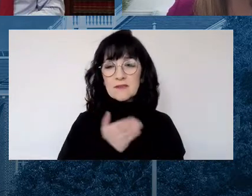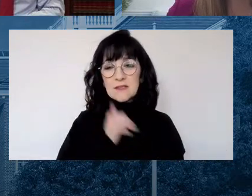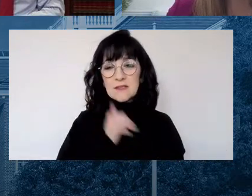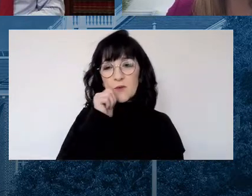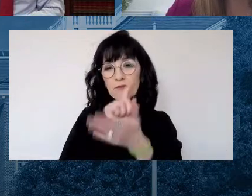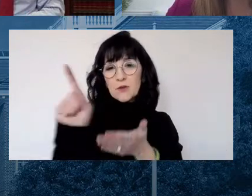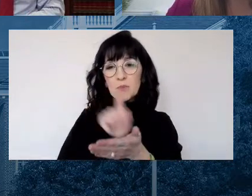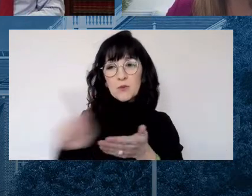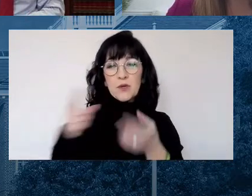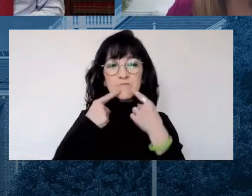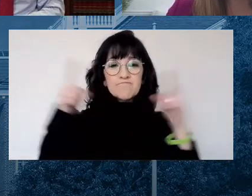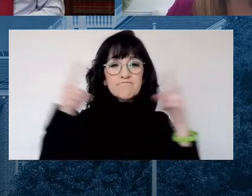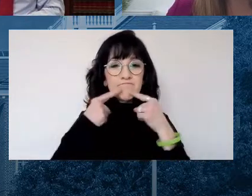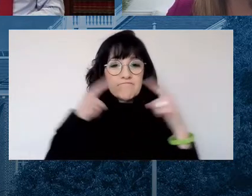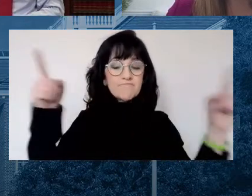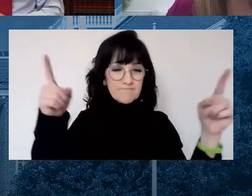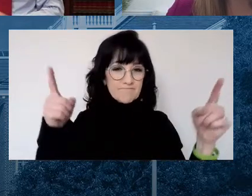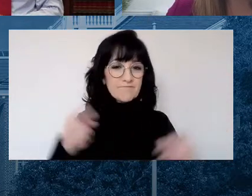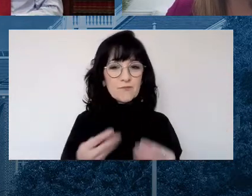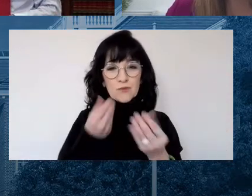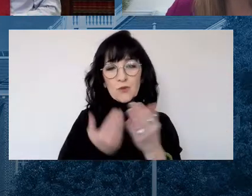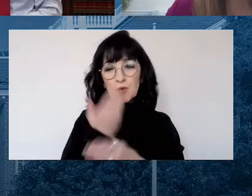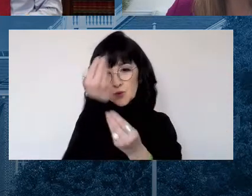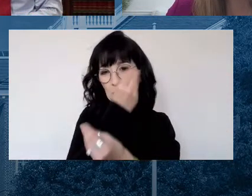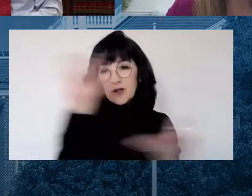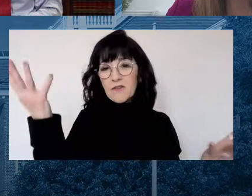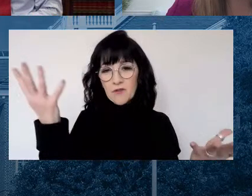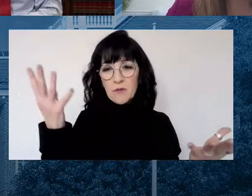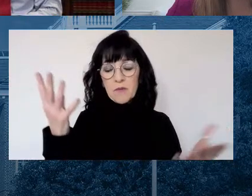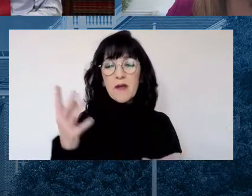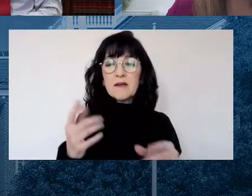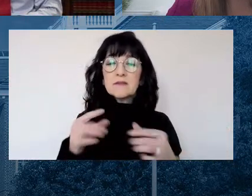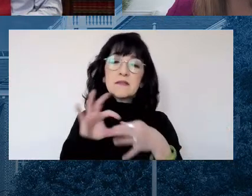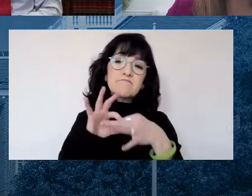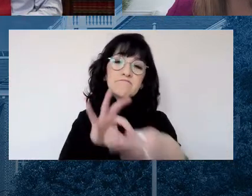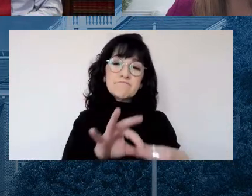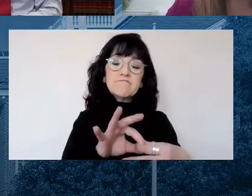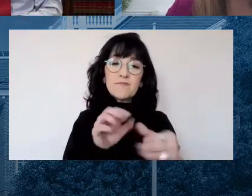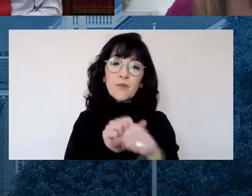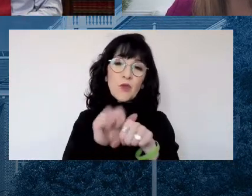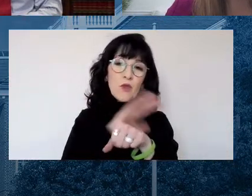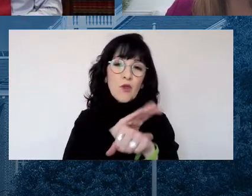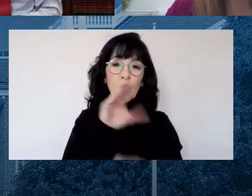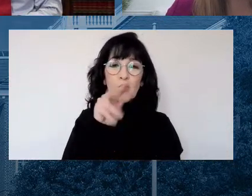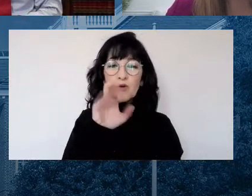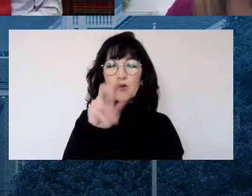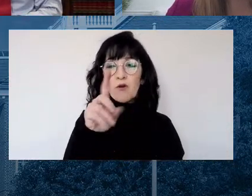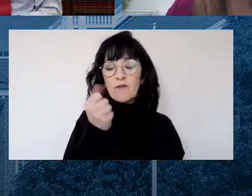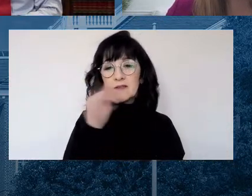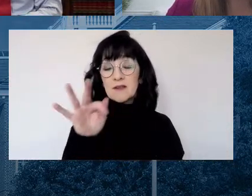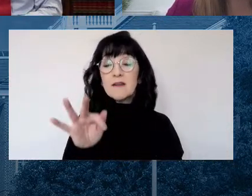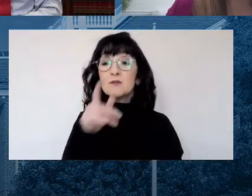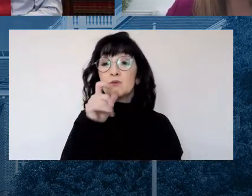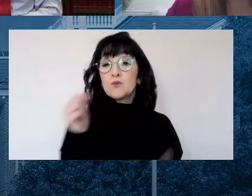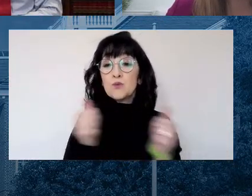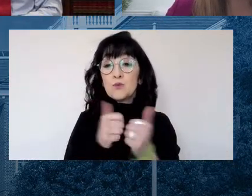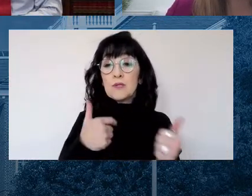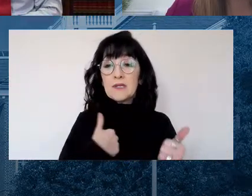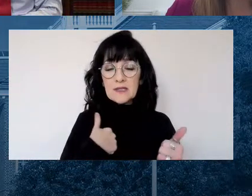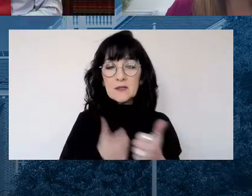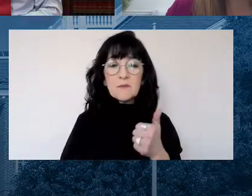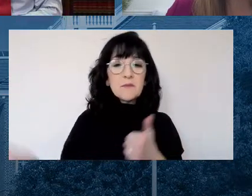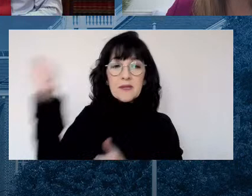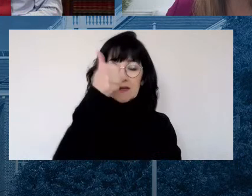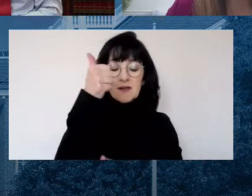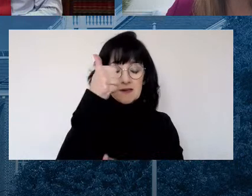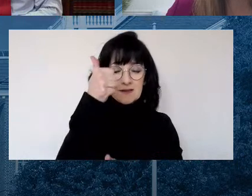COVID-19. I'm joined again by Dr. Carol Rattay, who's the Director of the Division of Public Health, and by